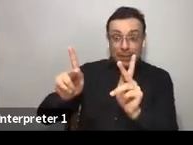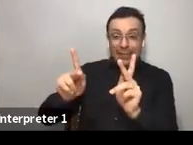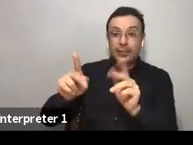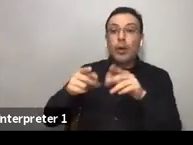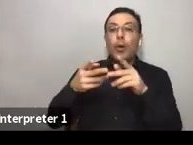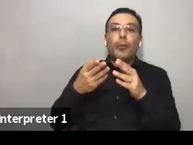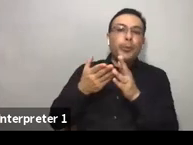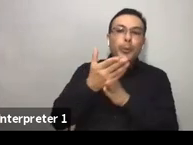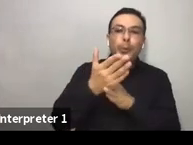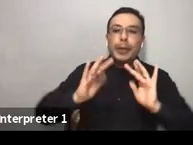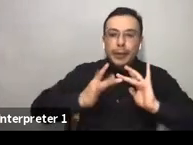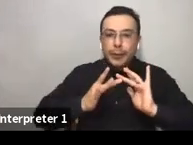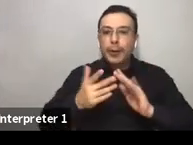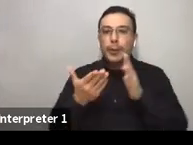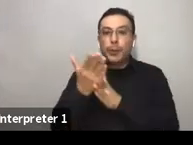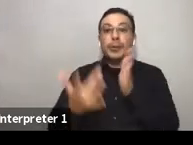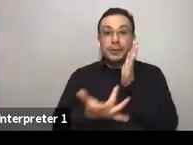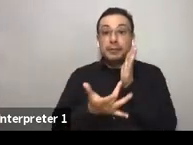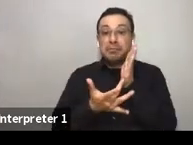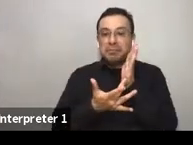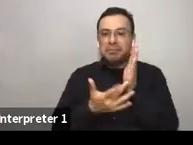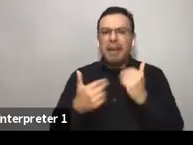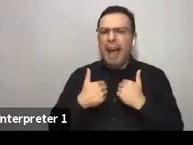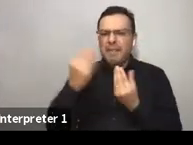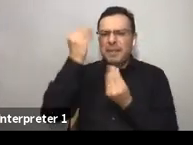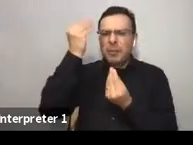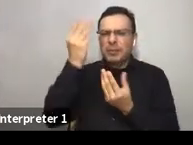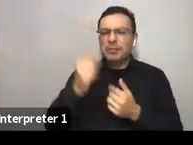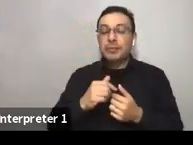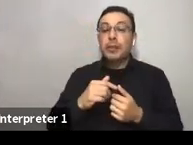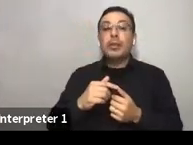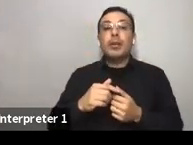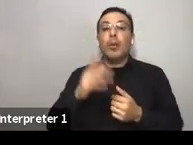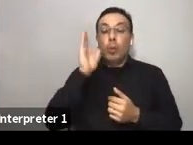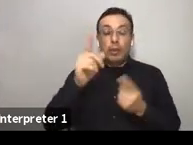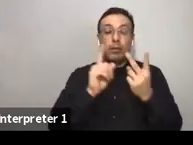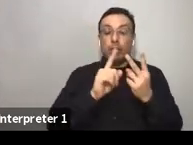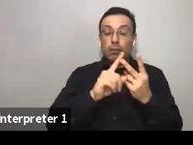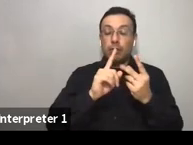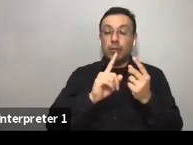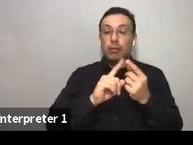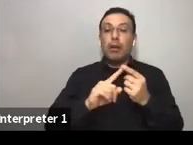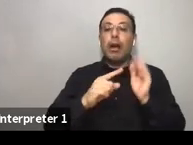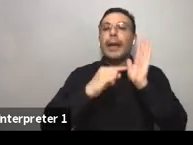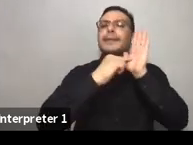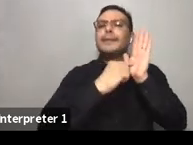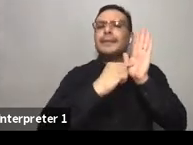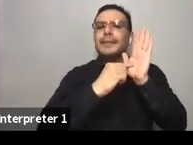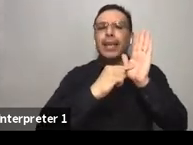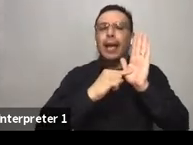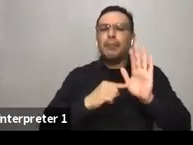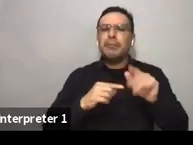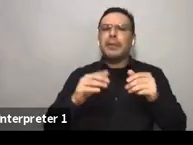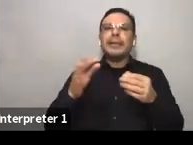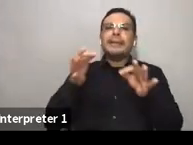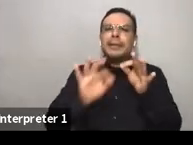to the, we have a model plain language template release of information. It's available in large